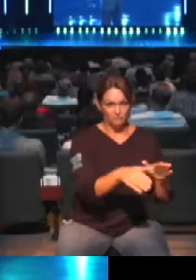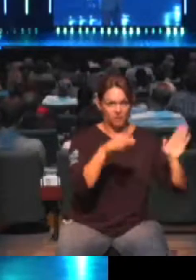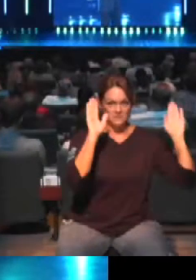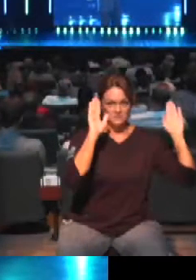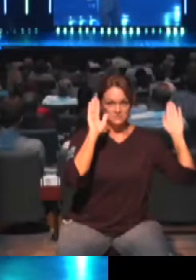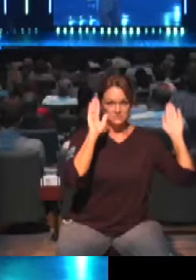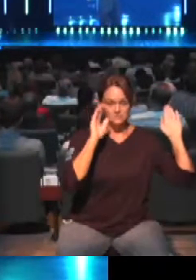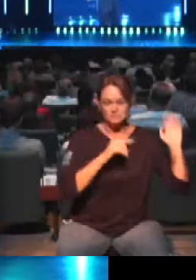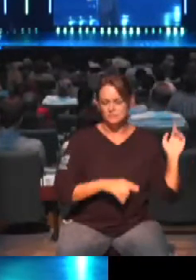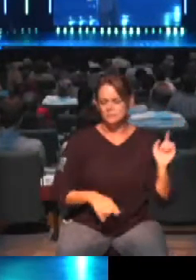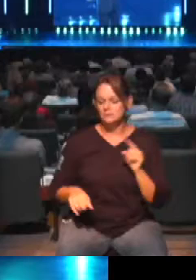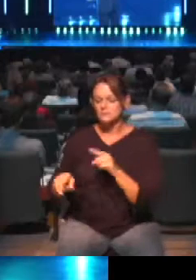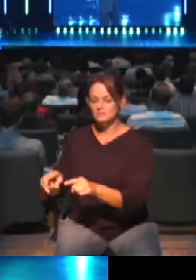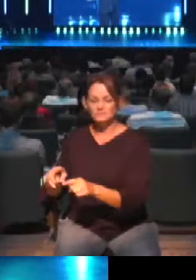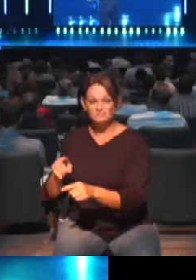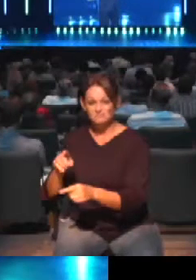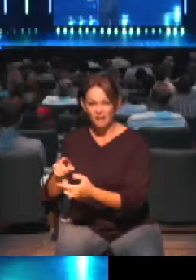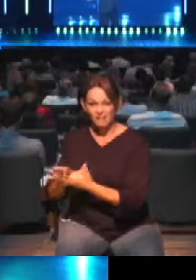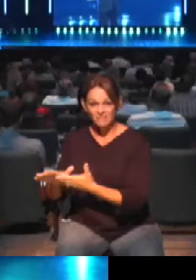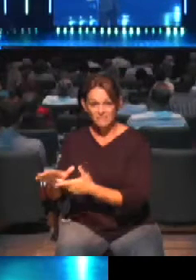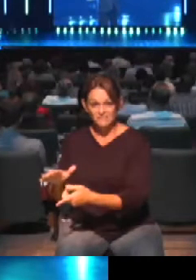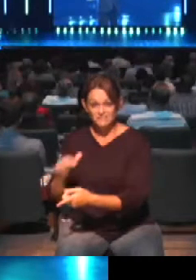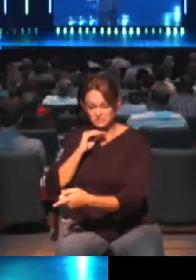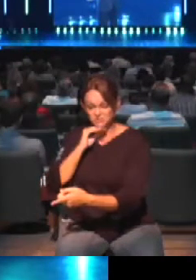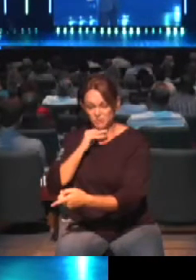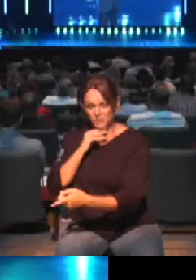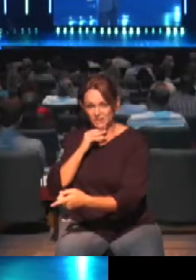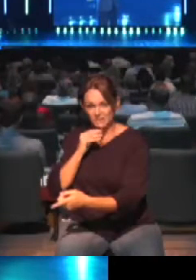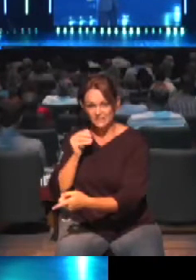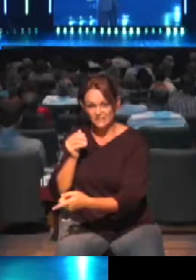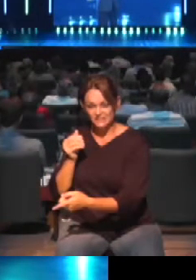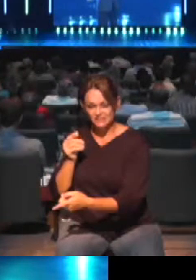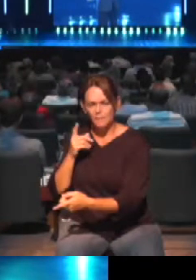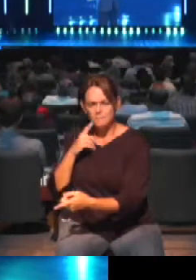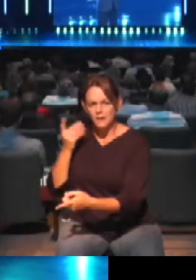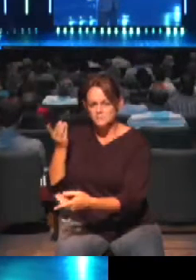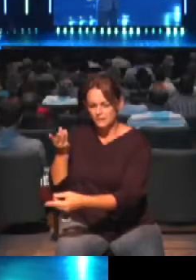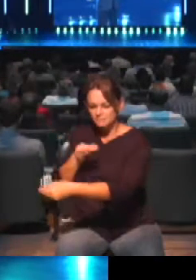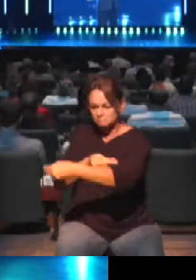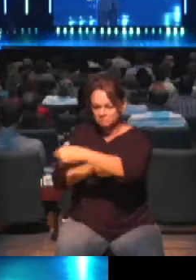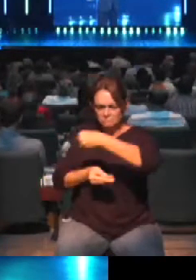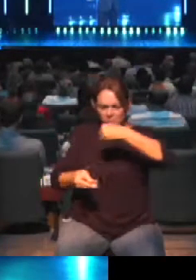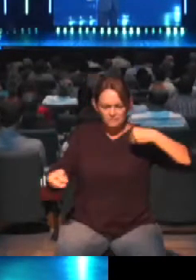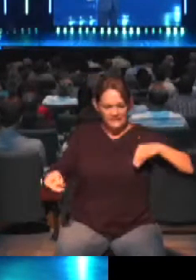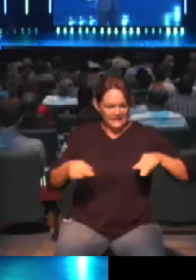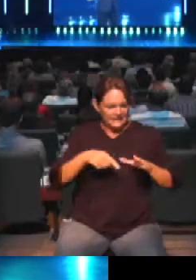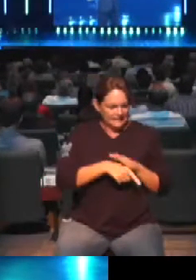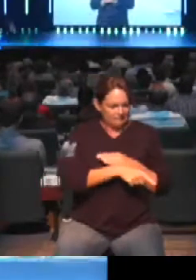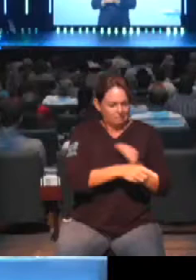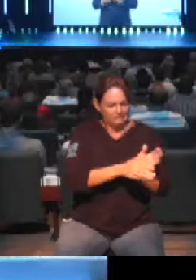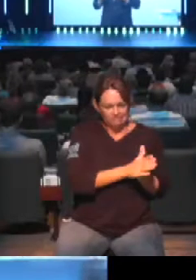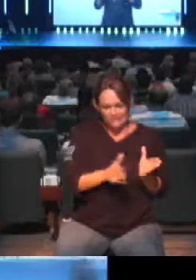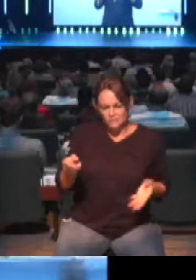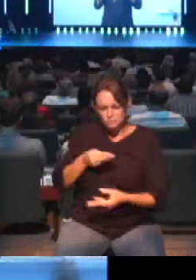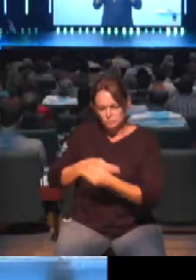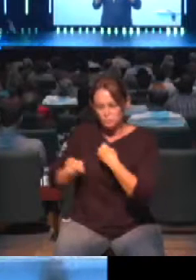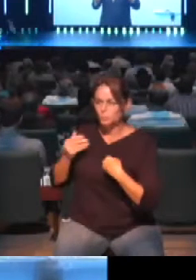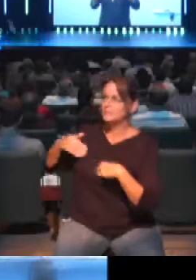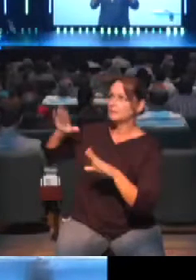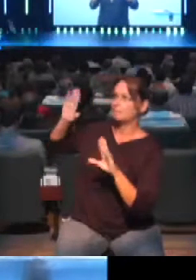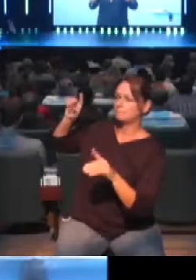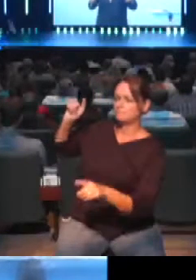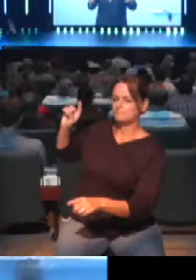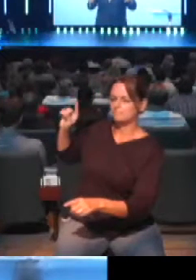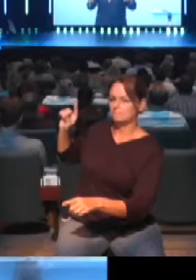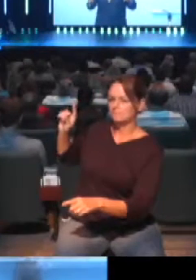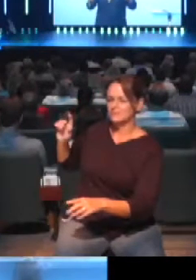has to be redeemed with the sacrifice of clean. Okay, so what in the world does that mean for us? All right, a couple of questions. Were